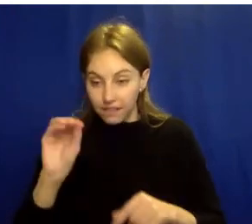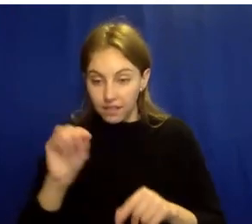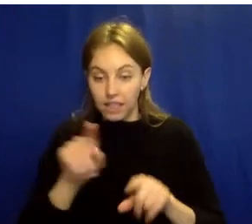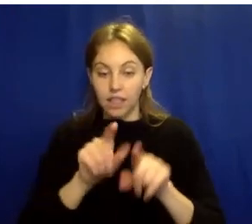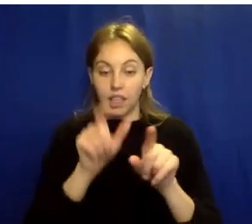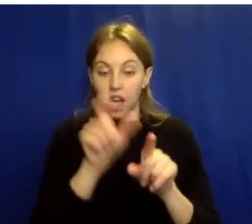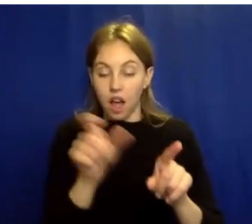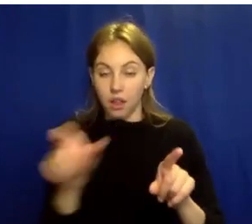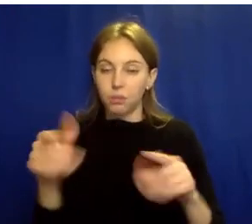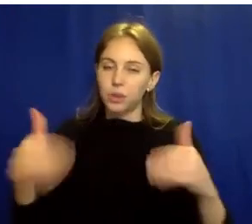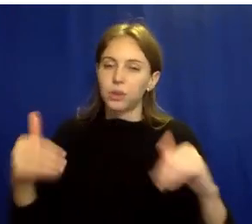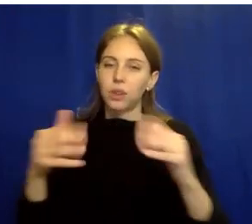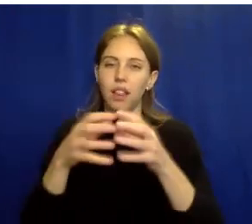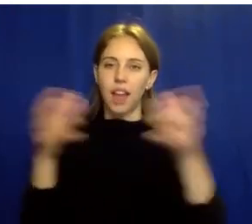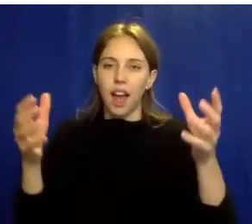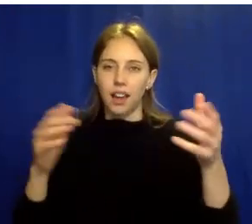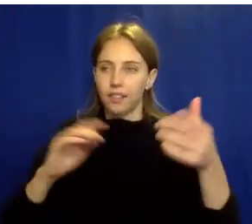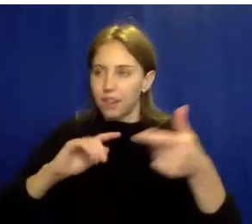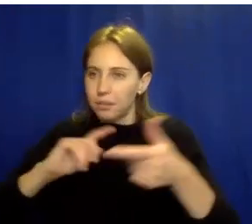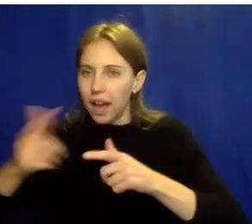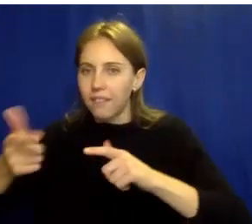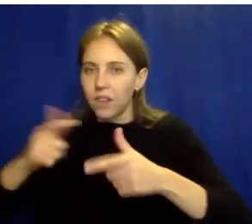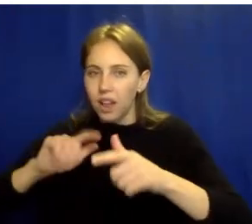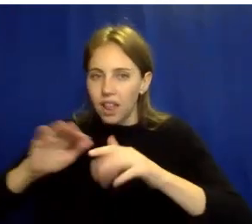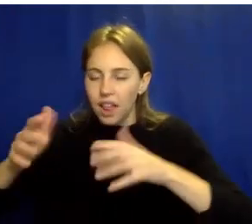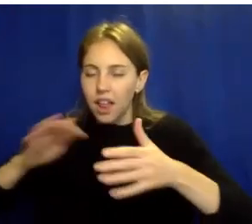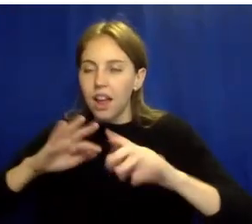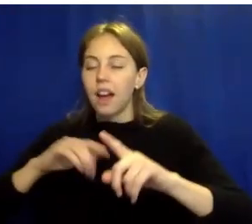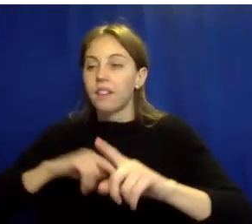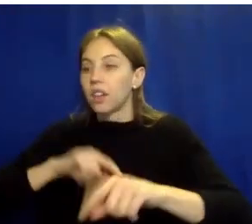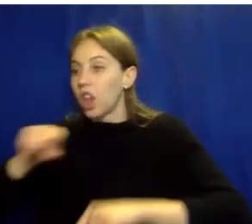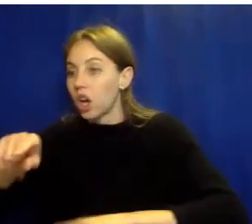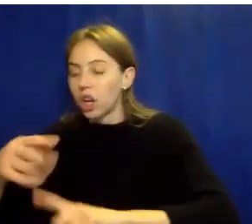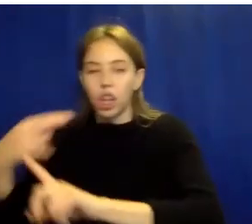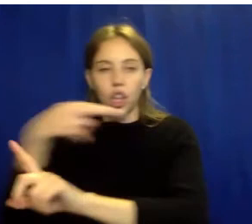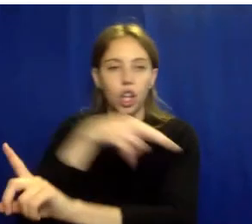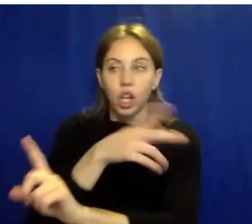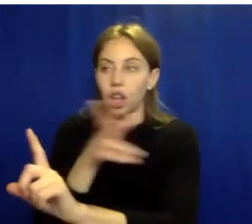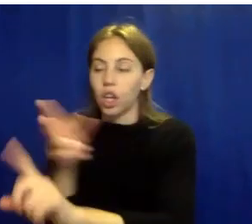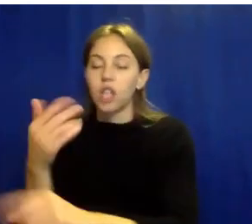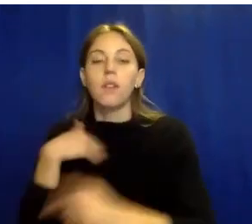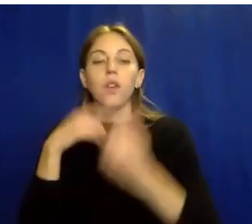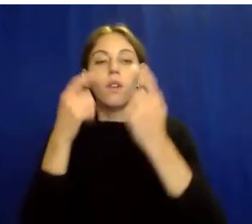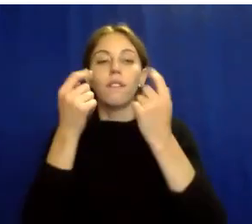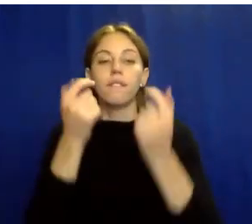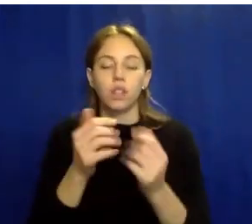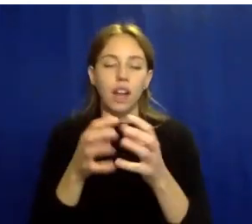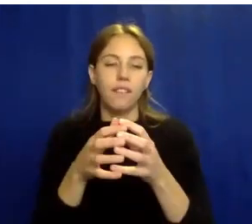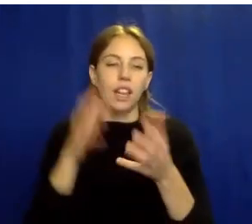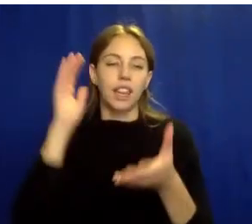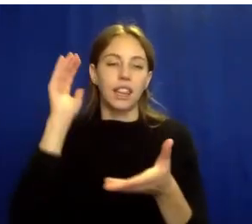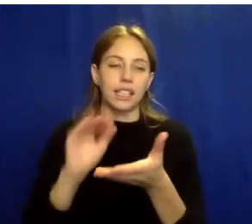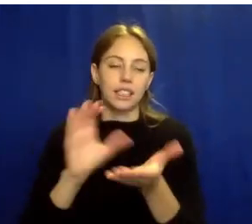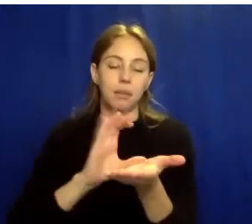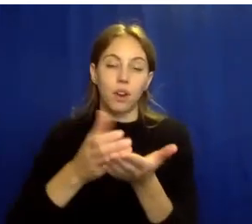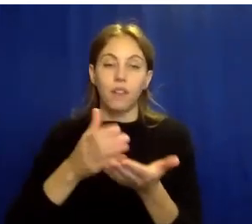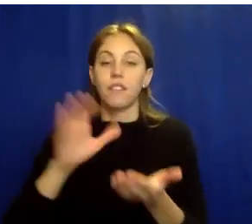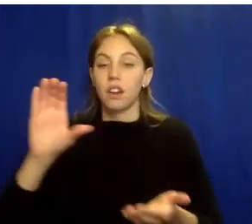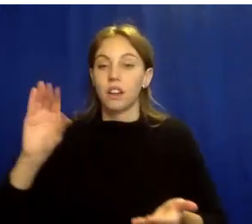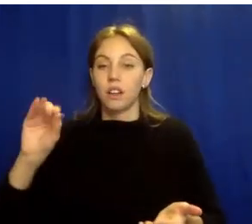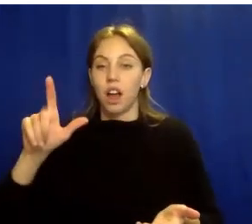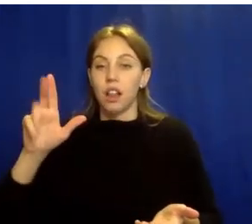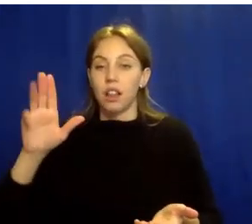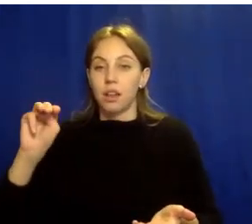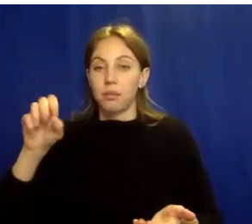lot of, going back and forth that I have to do. So filtering is going to reduce the number of columns. Canvas gives you